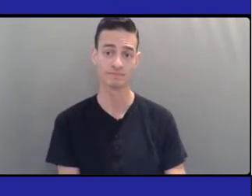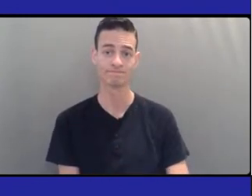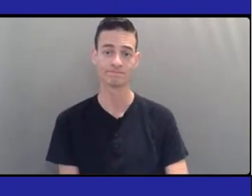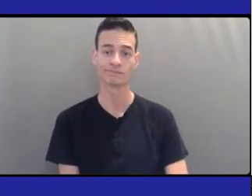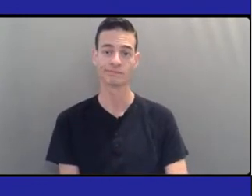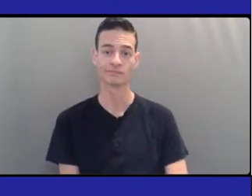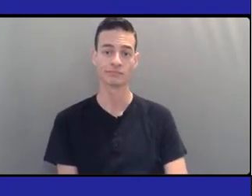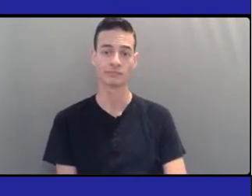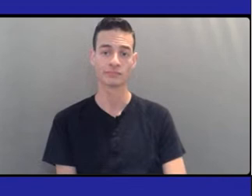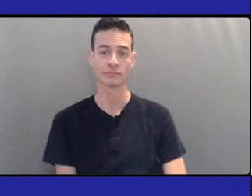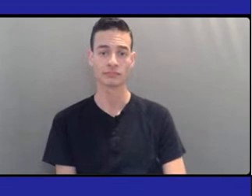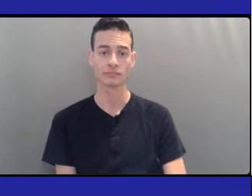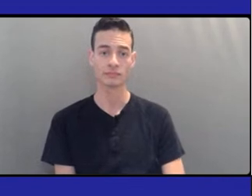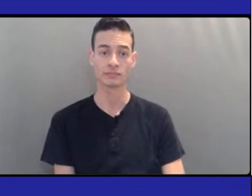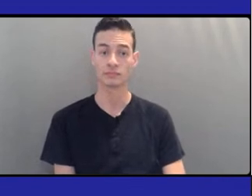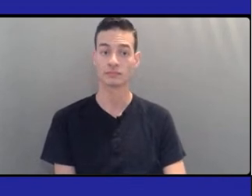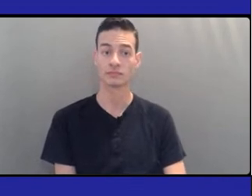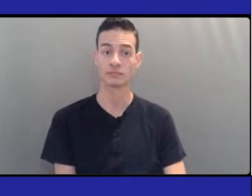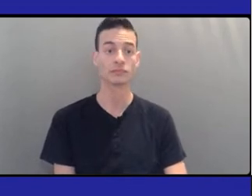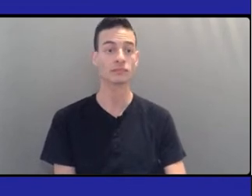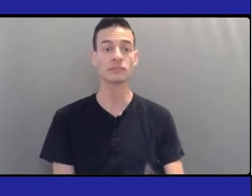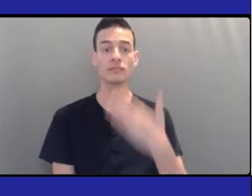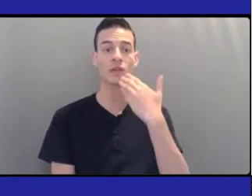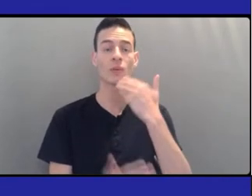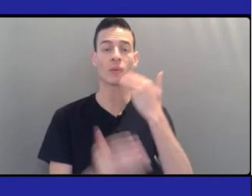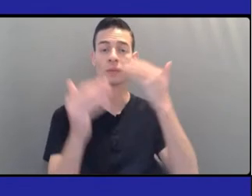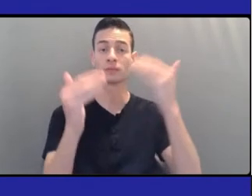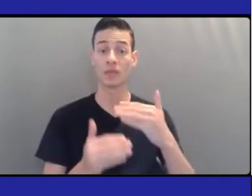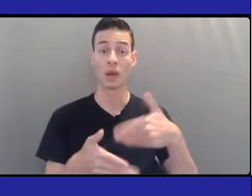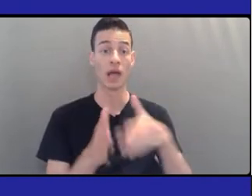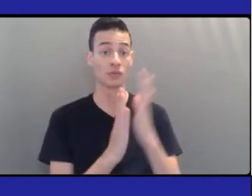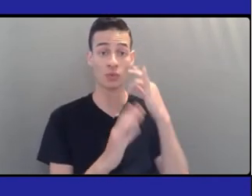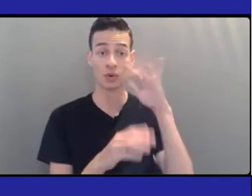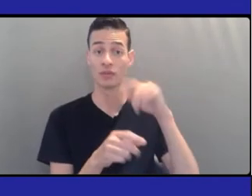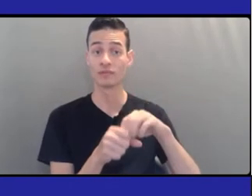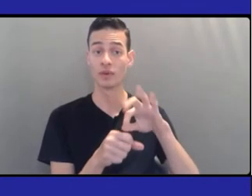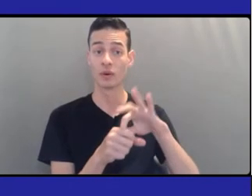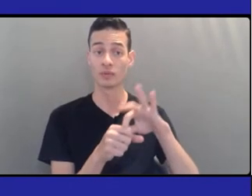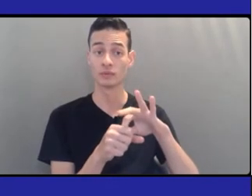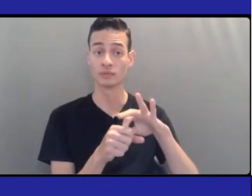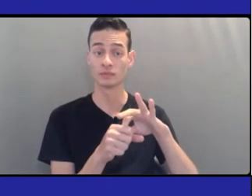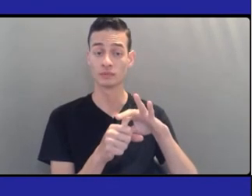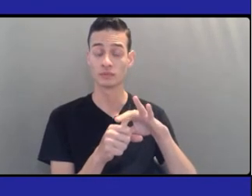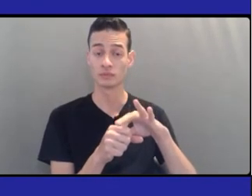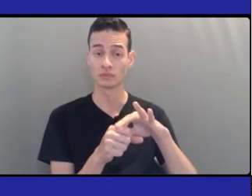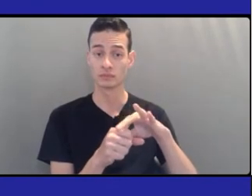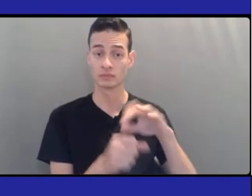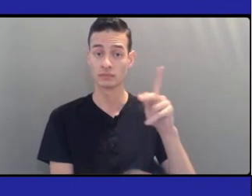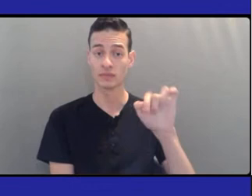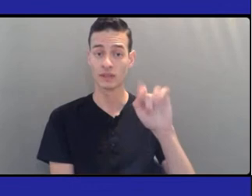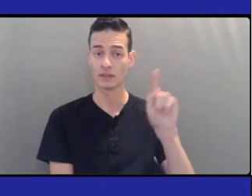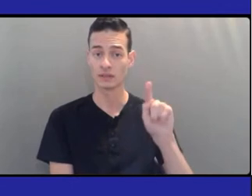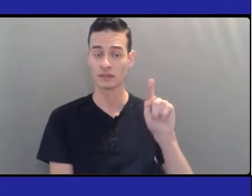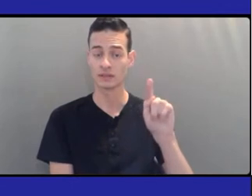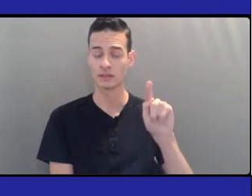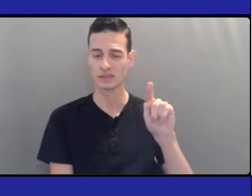Okay, thank you so much. So let me ask for a vote then, Dr. Mitchell Katz. Yes. Karen Sanhiller. Yes. Erin Kelly.